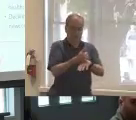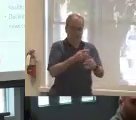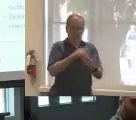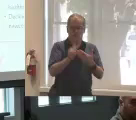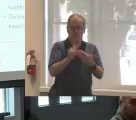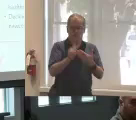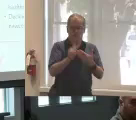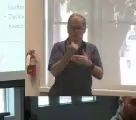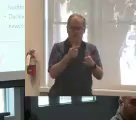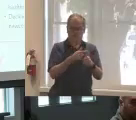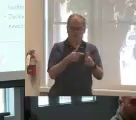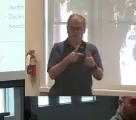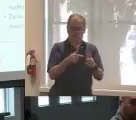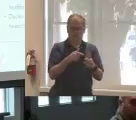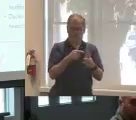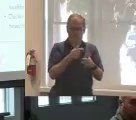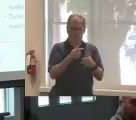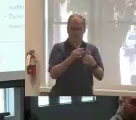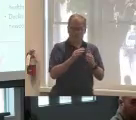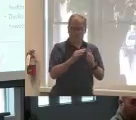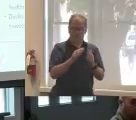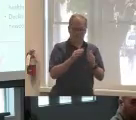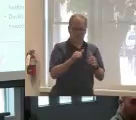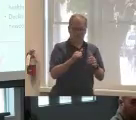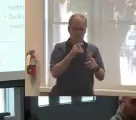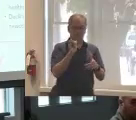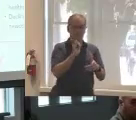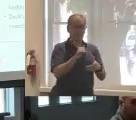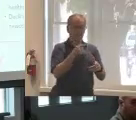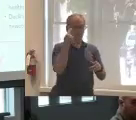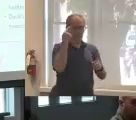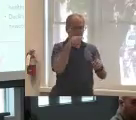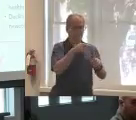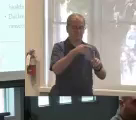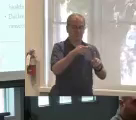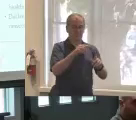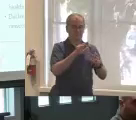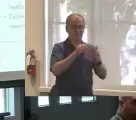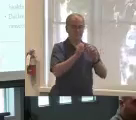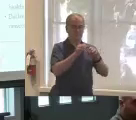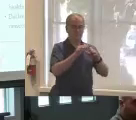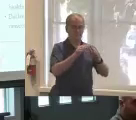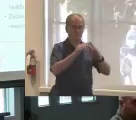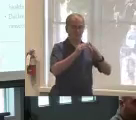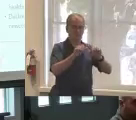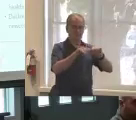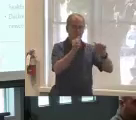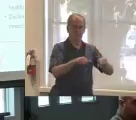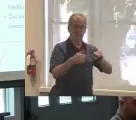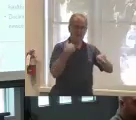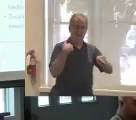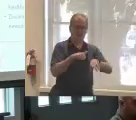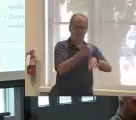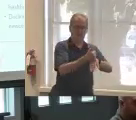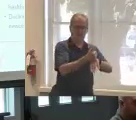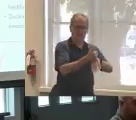is primarily serving queer and trans refugees. If we think about that, think about the number